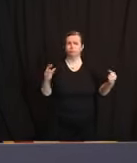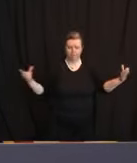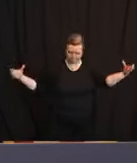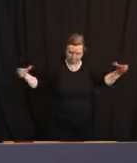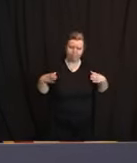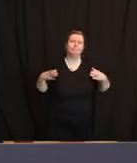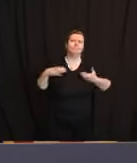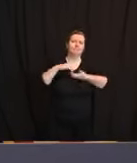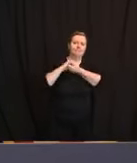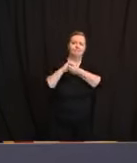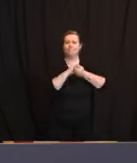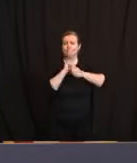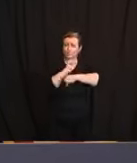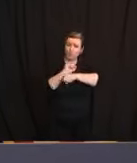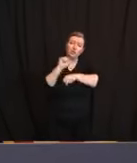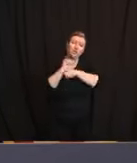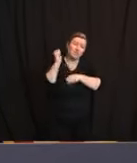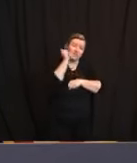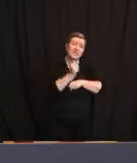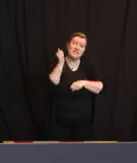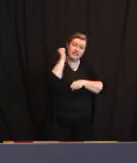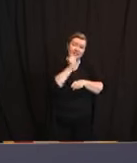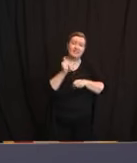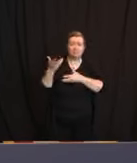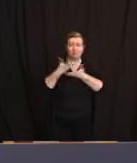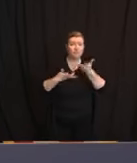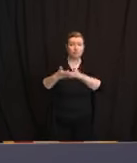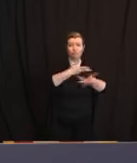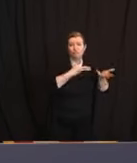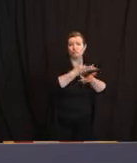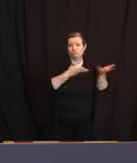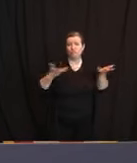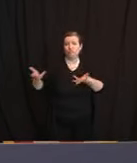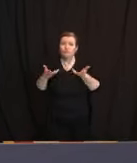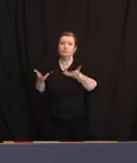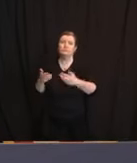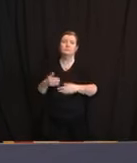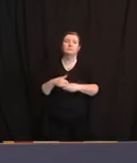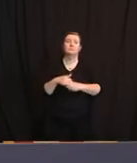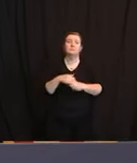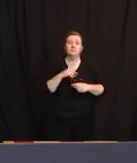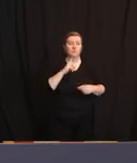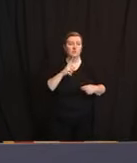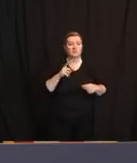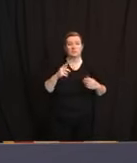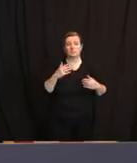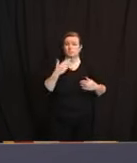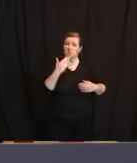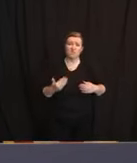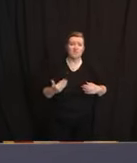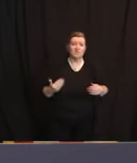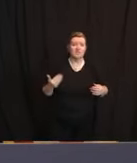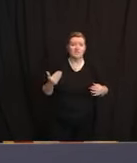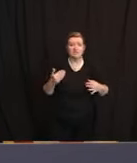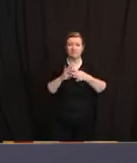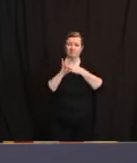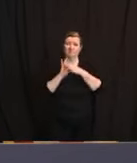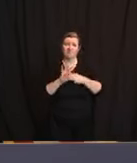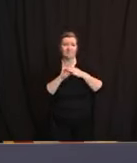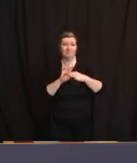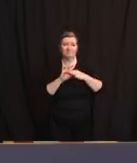and day out nature of something like this is extremely well taken. You know, one of the things that came up on the call that Len